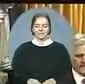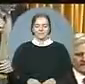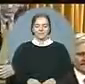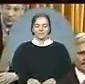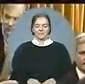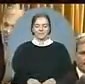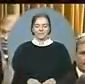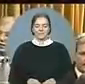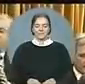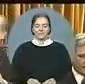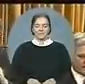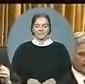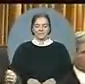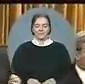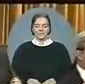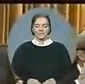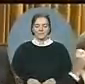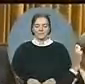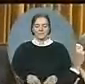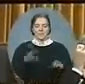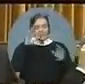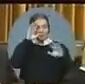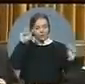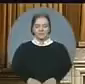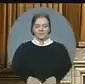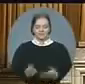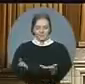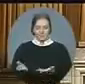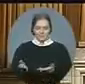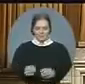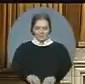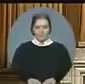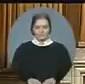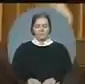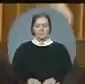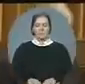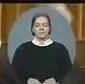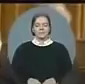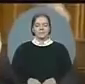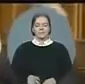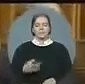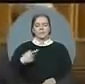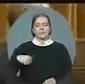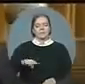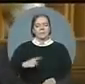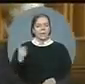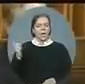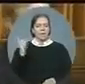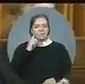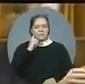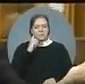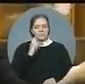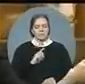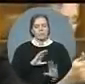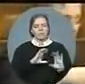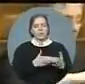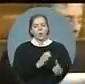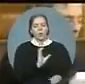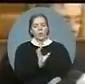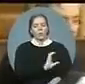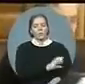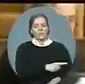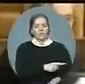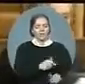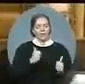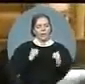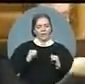Mr. Speaker, Chuck Kahneman was a man of great integrity, but now we learn that the Conservative Party tried to bribe him and